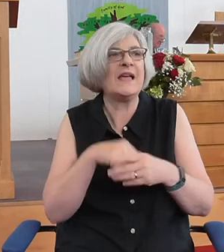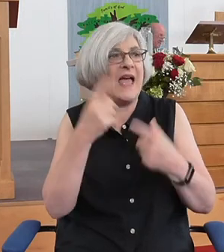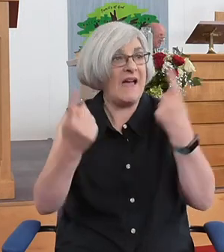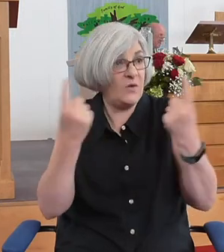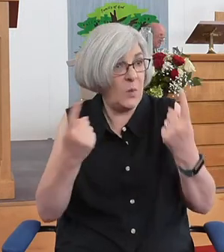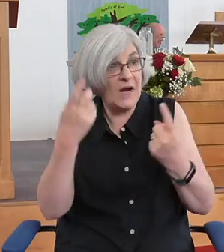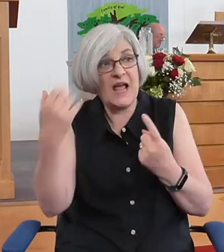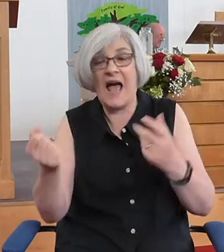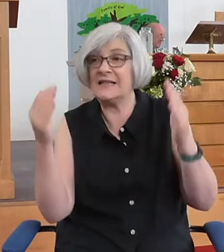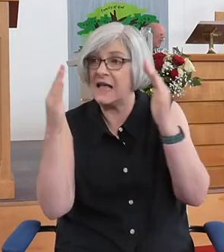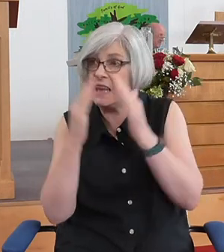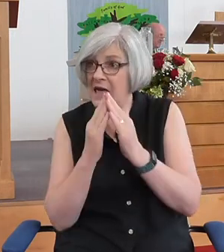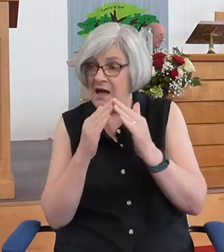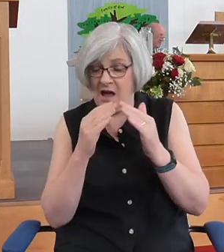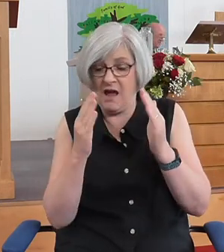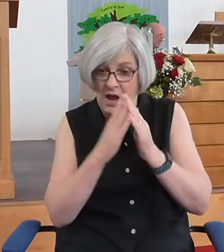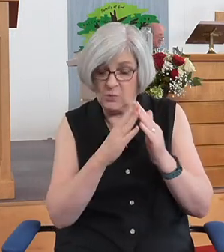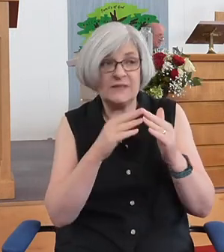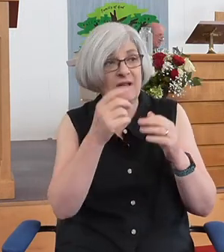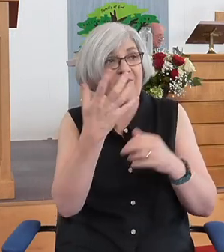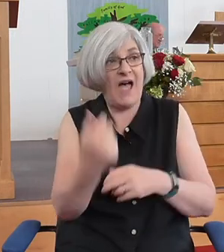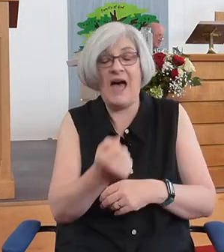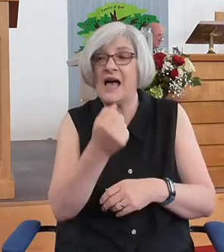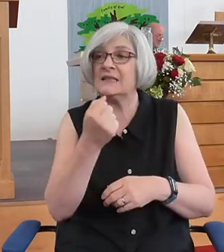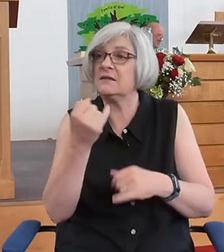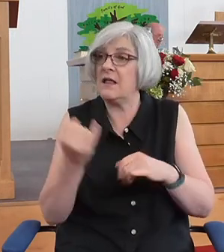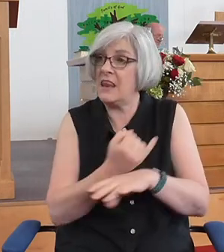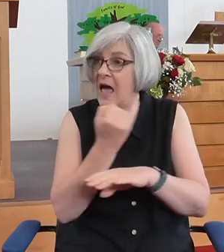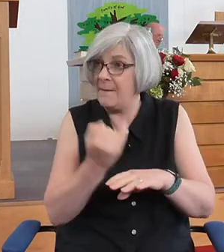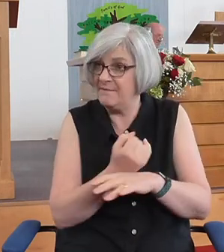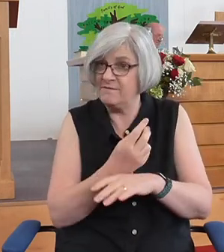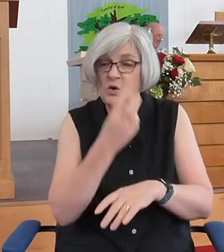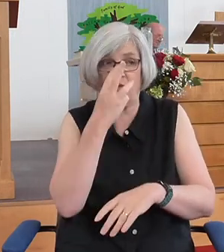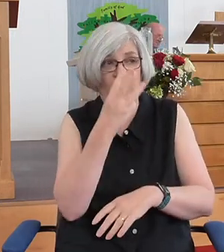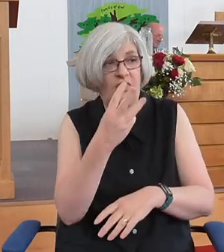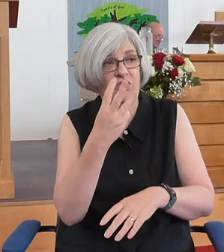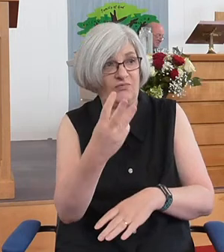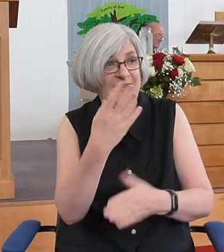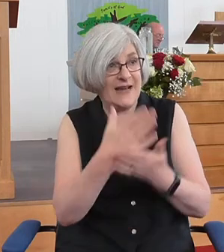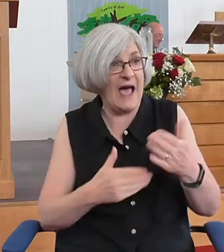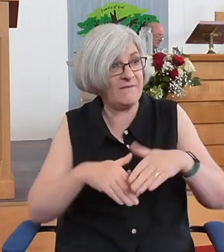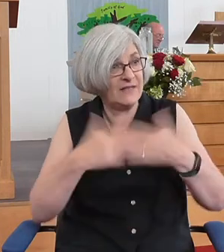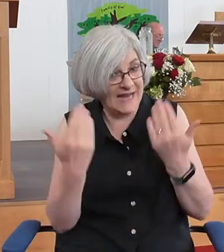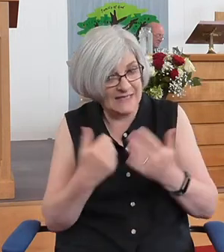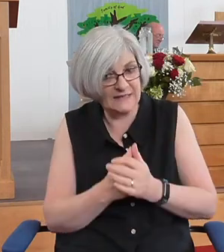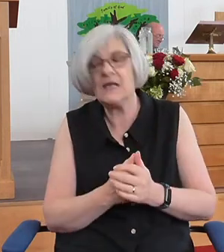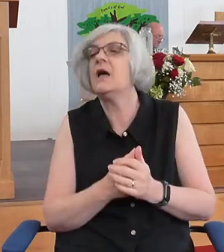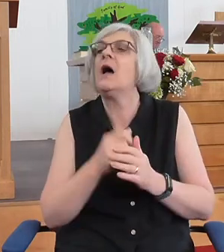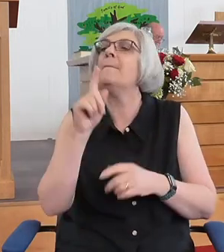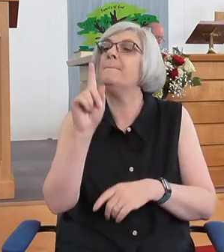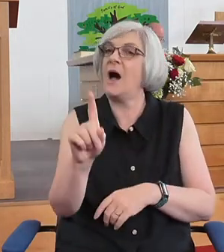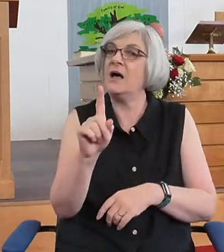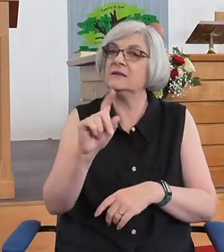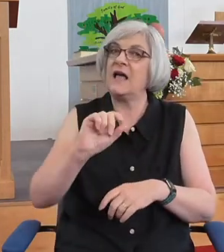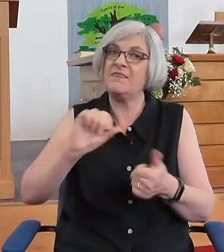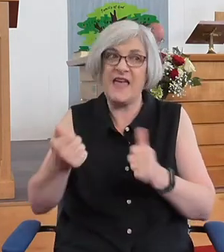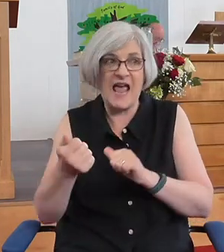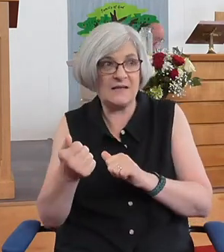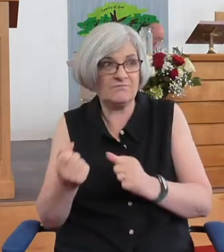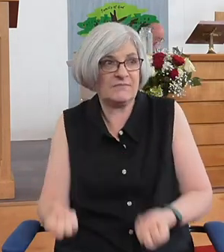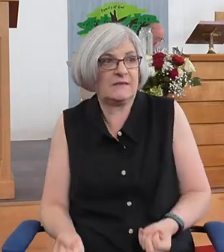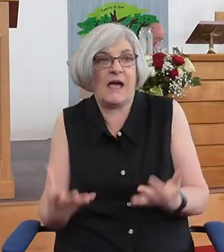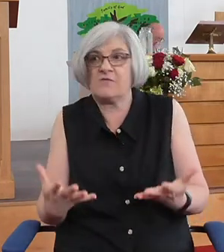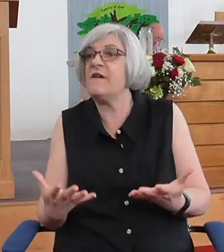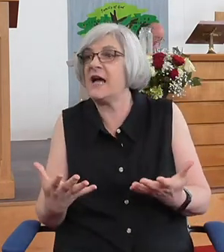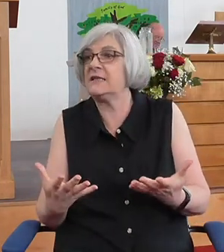have a lamb and hold it for 3.5 days. And then it says it was to present it as a Passover sacrifice.